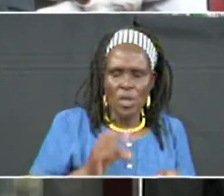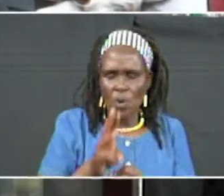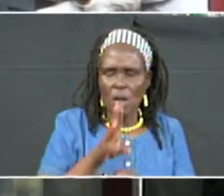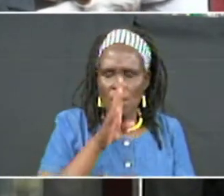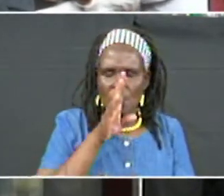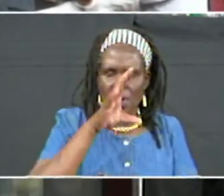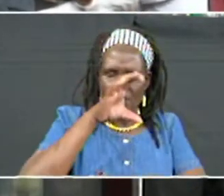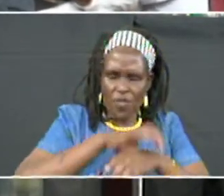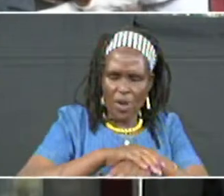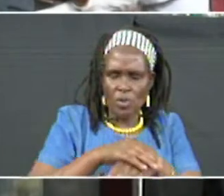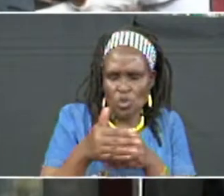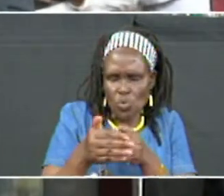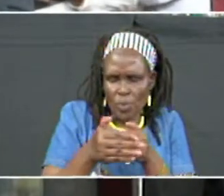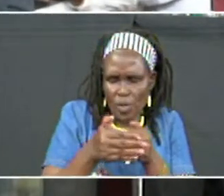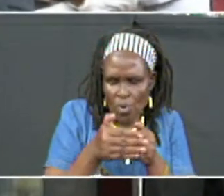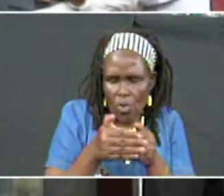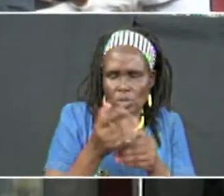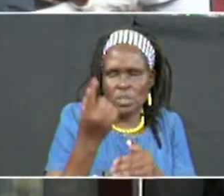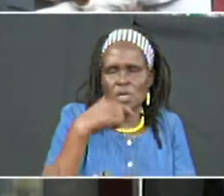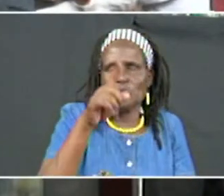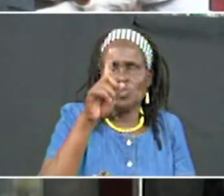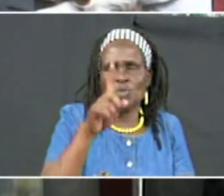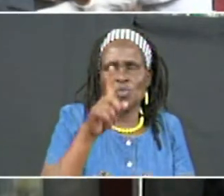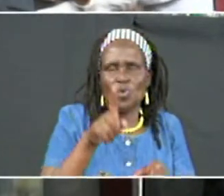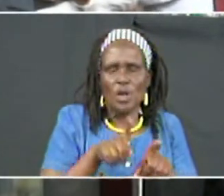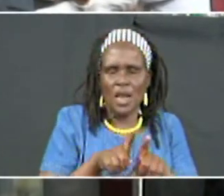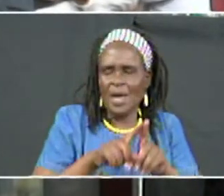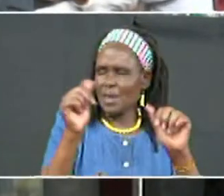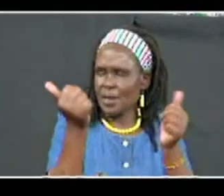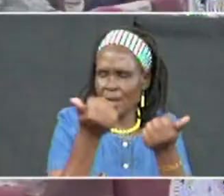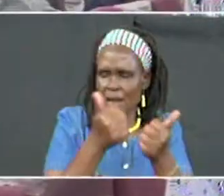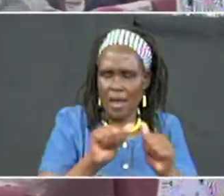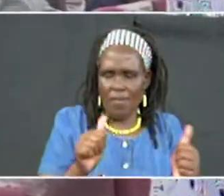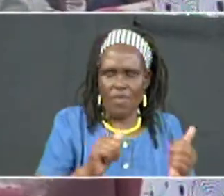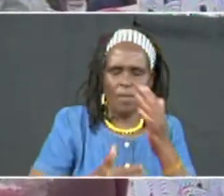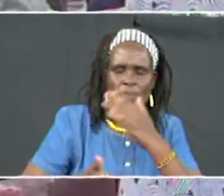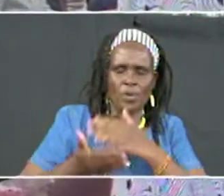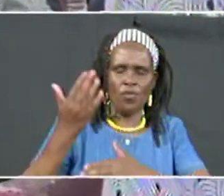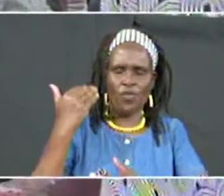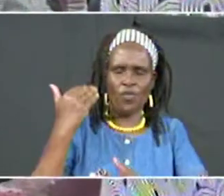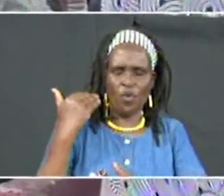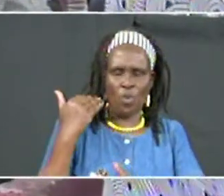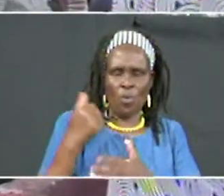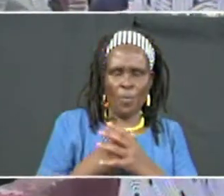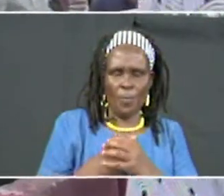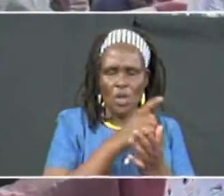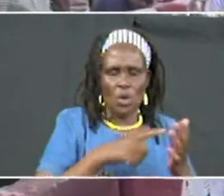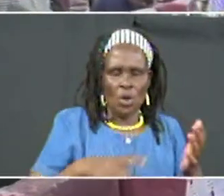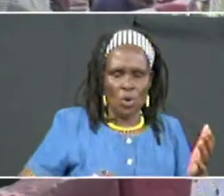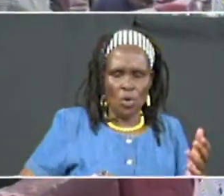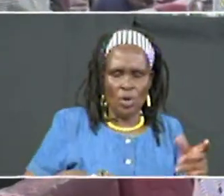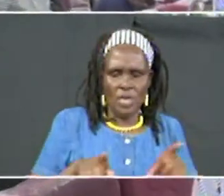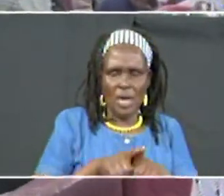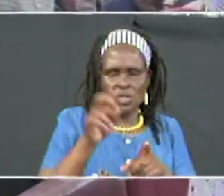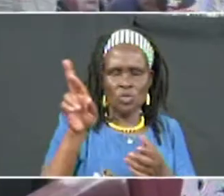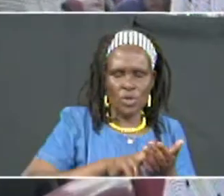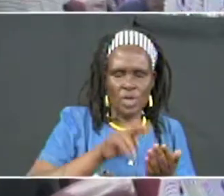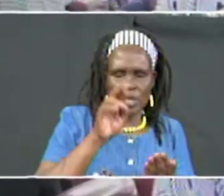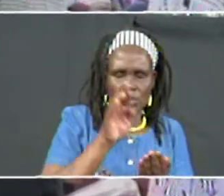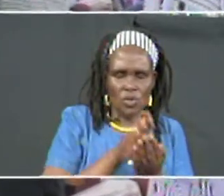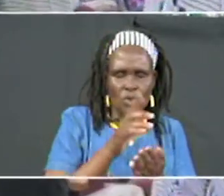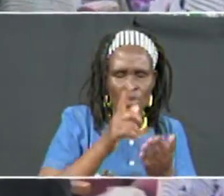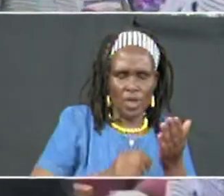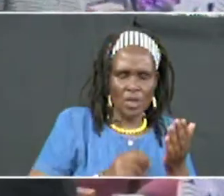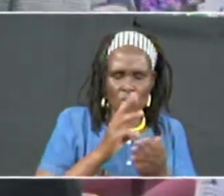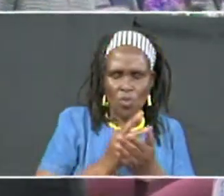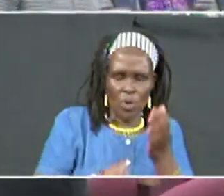you like never before. And Lord, as you restore us, that you will birth something new in